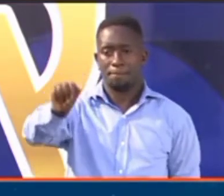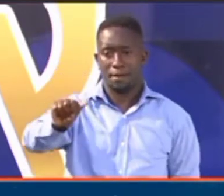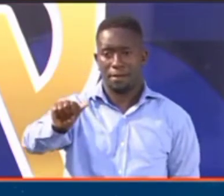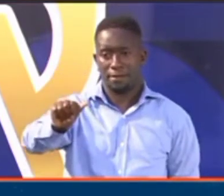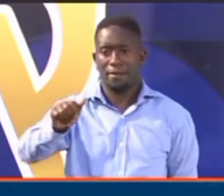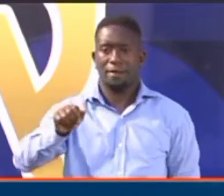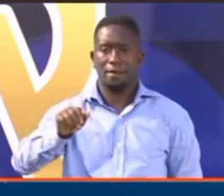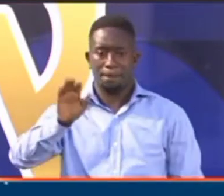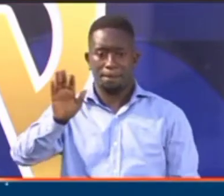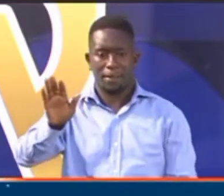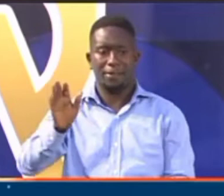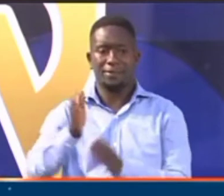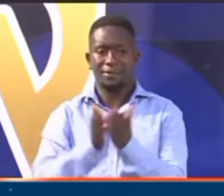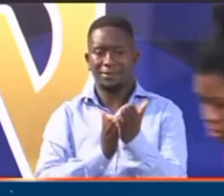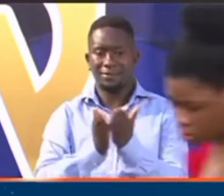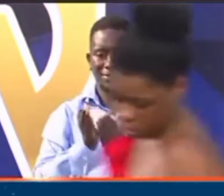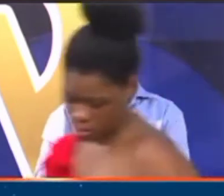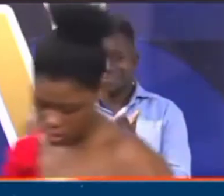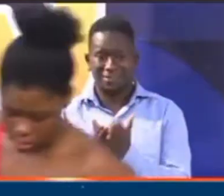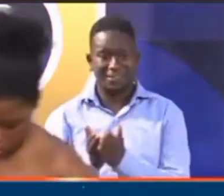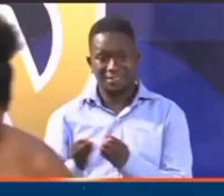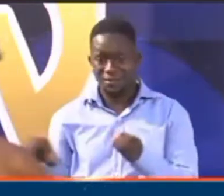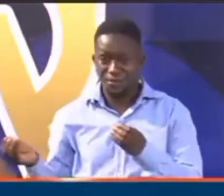what some would say,